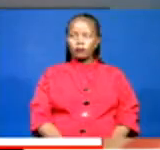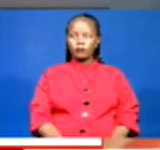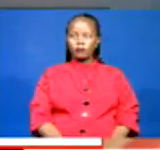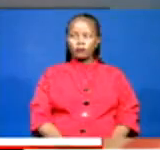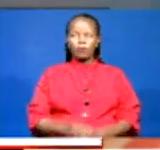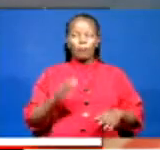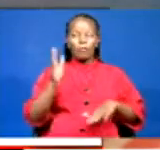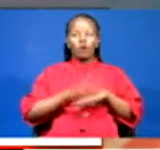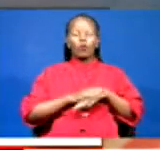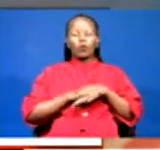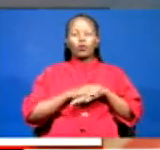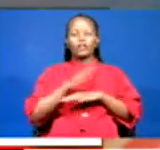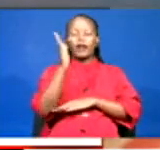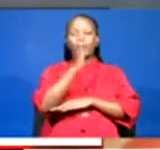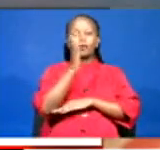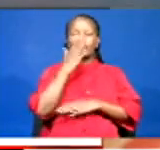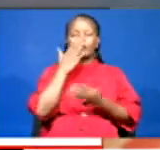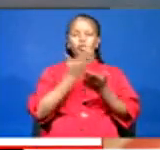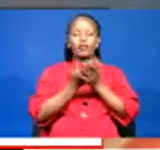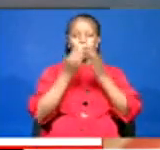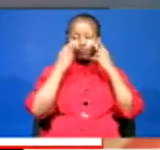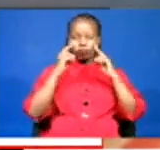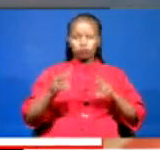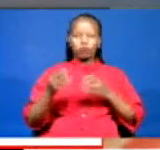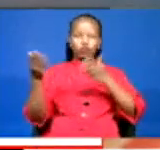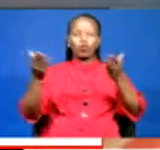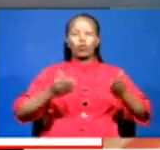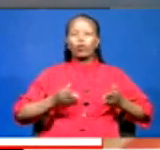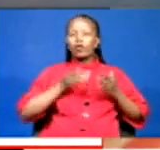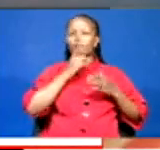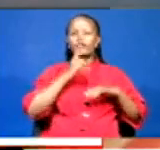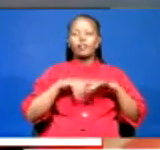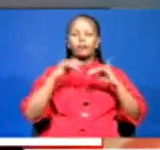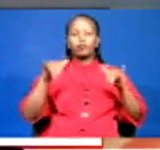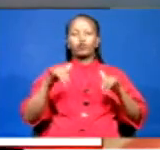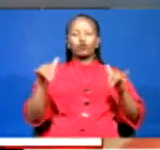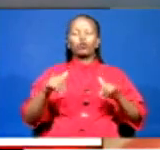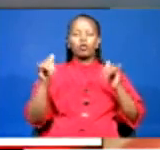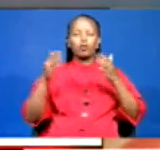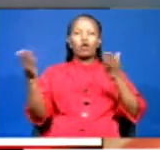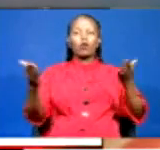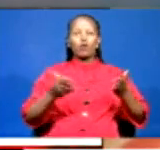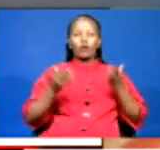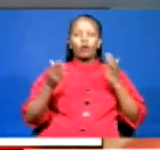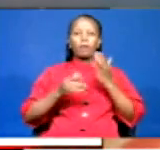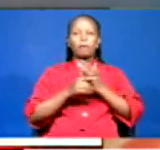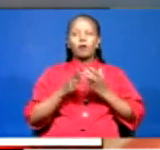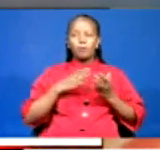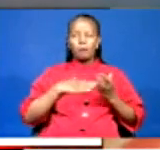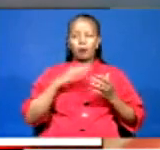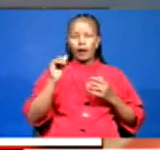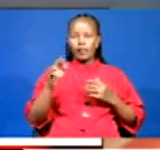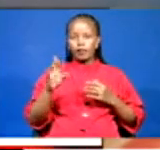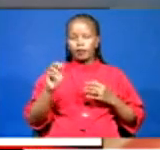Good afternoon. Thank you for creating time for us. You are in time for the lunchtime news. A very warm welcome to the broadcast. My name is Irene